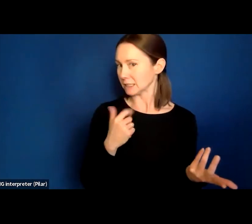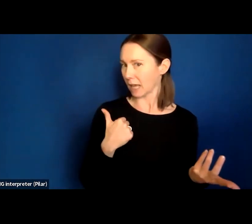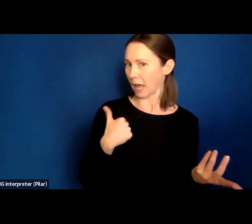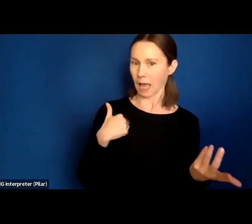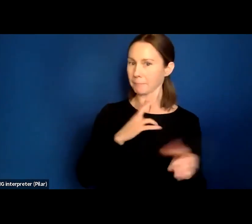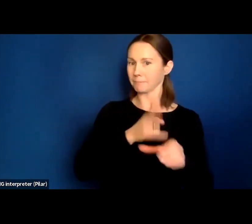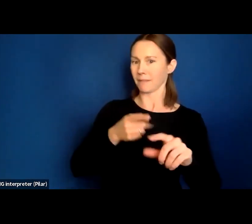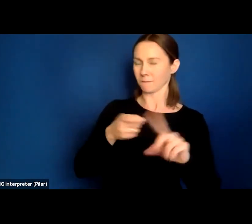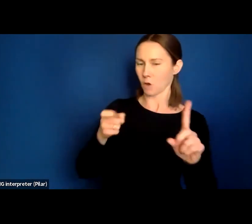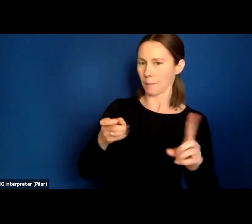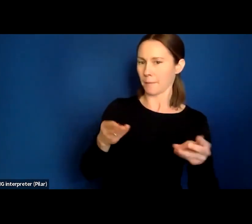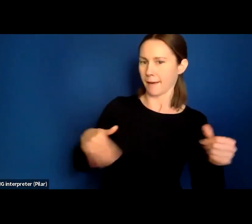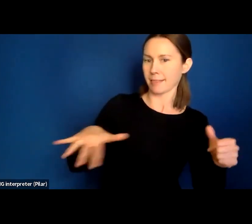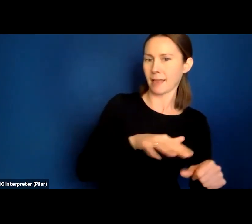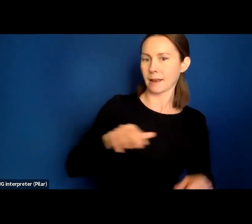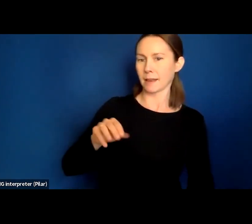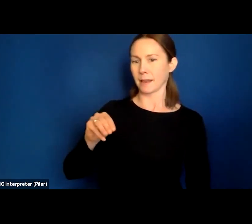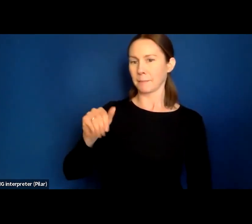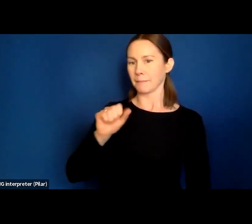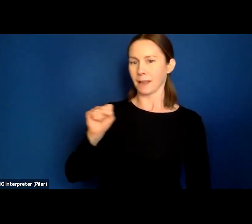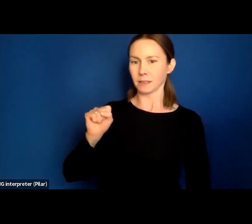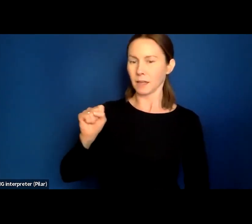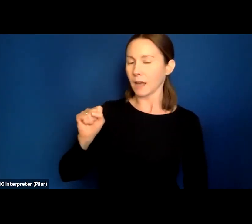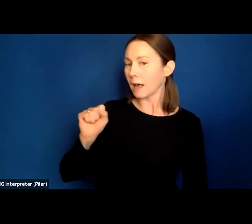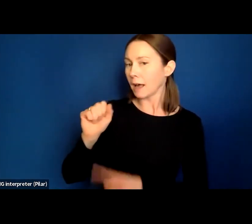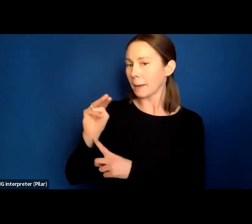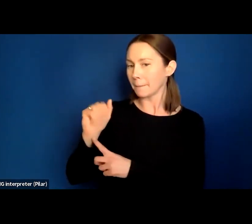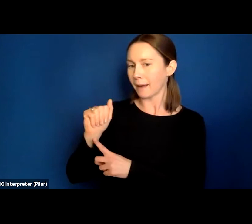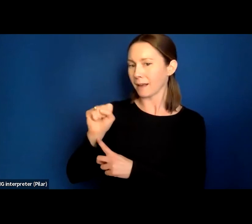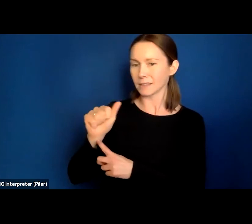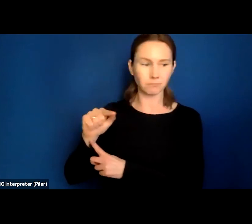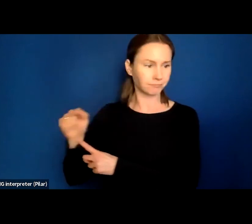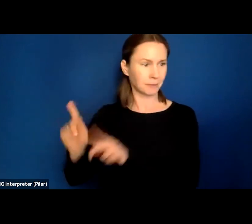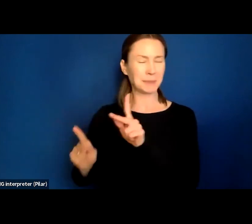unceded lands of the Massachusetts people.